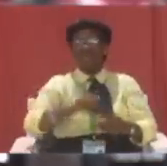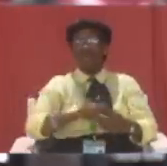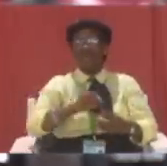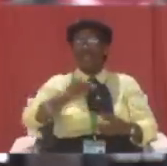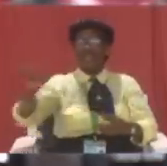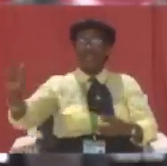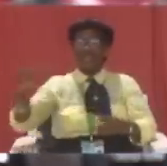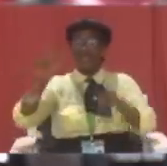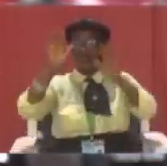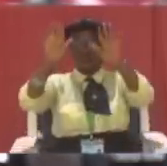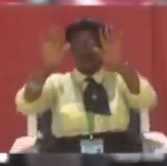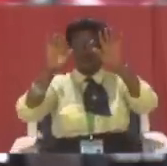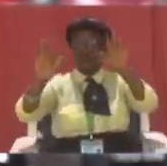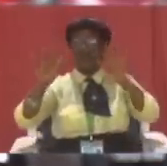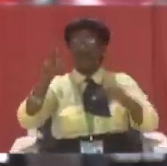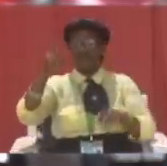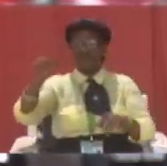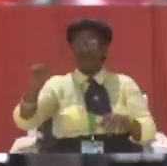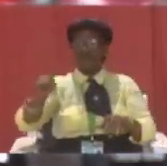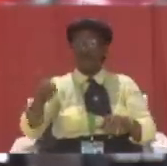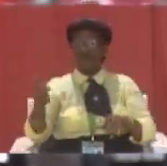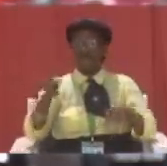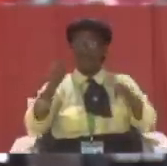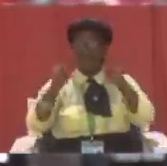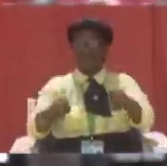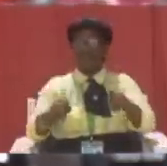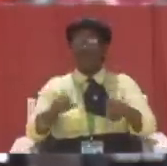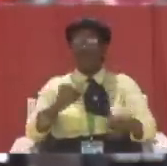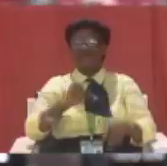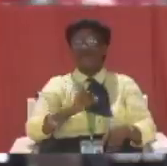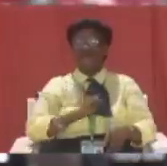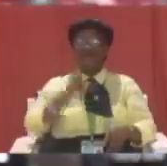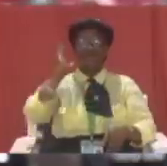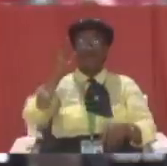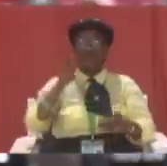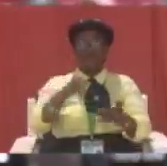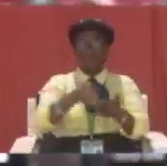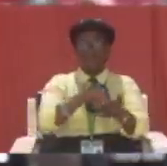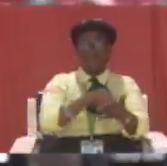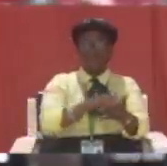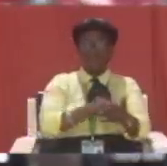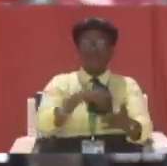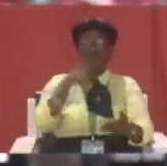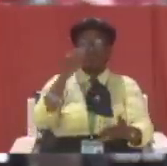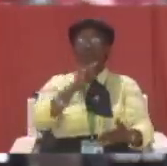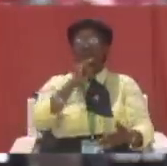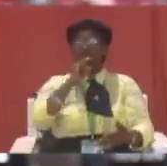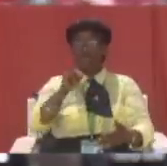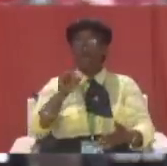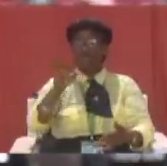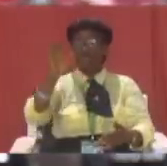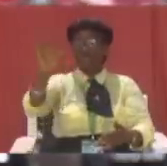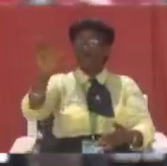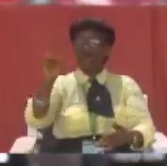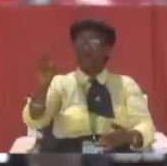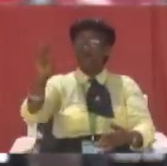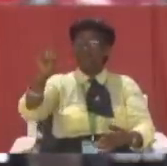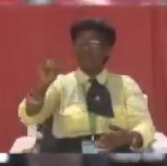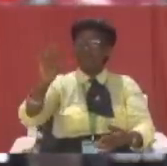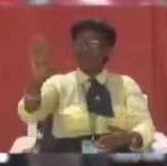The other fellow that I will mention, who is a combination of signs